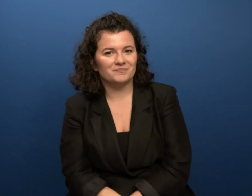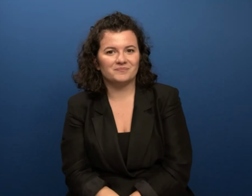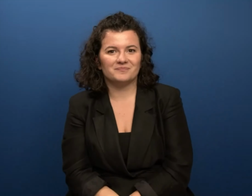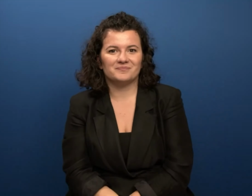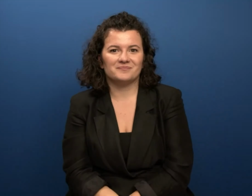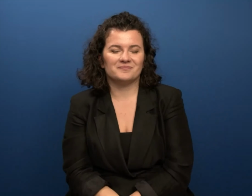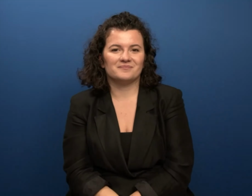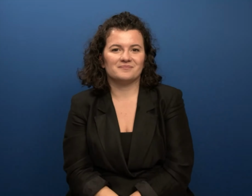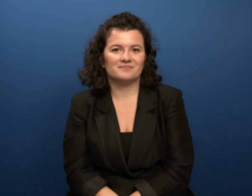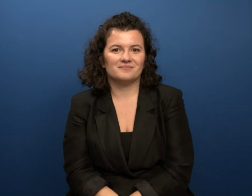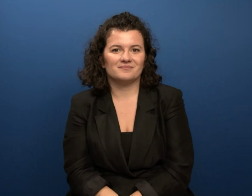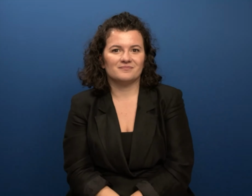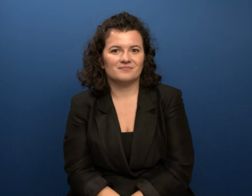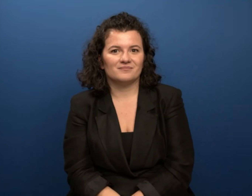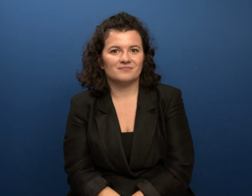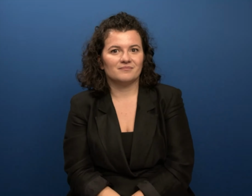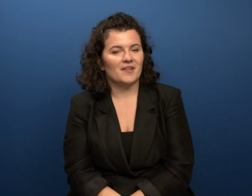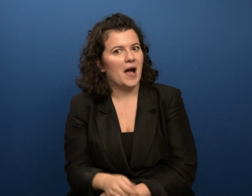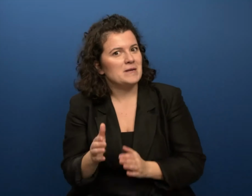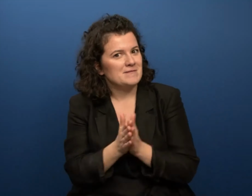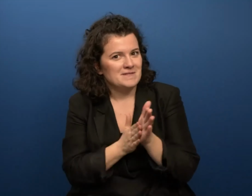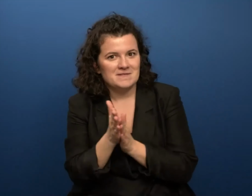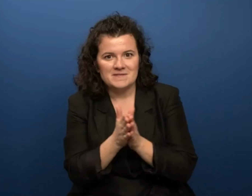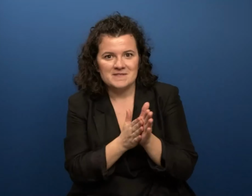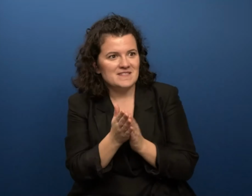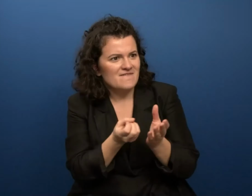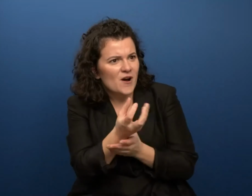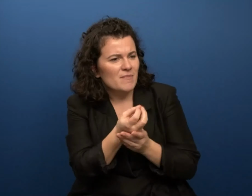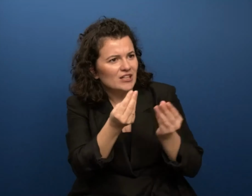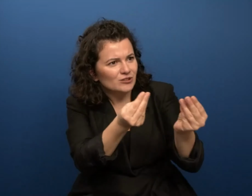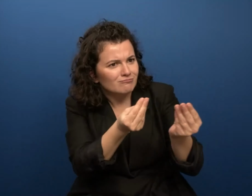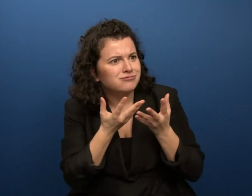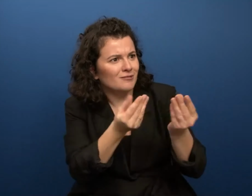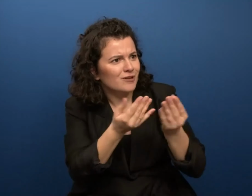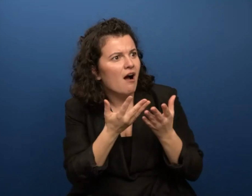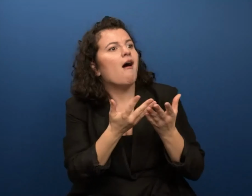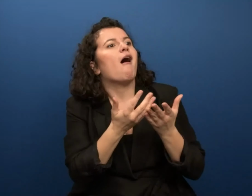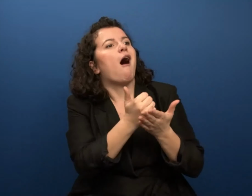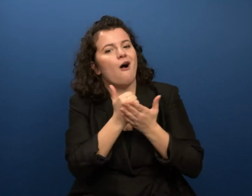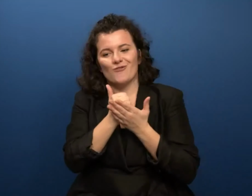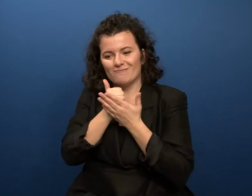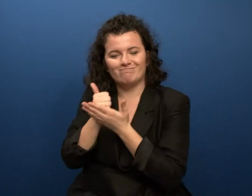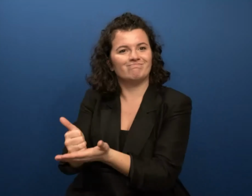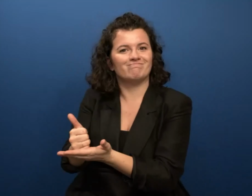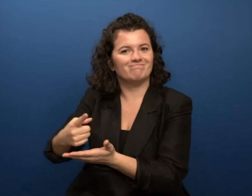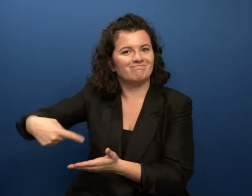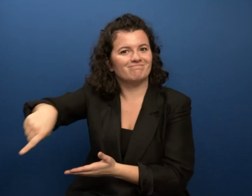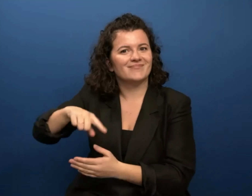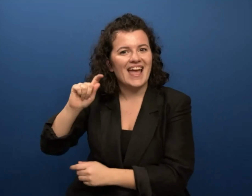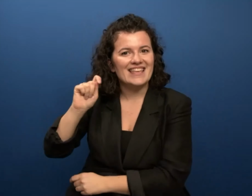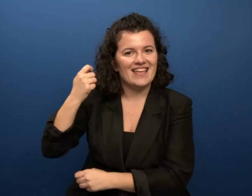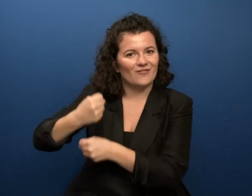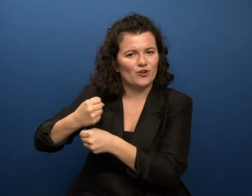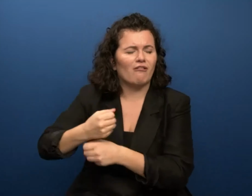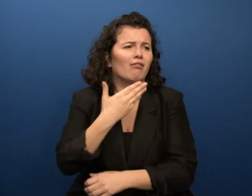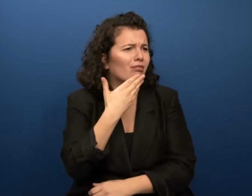I'm able to get some information, and this will strengthen part of my work here in Kenya. And thank you, Alex, for